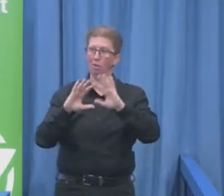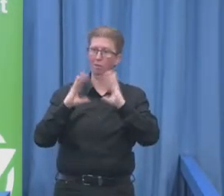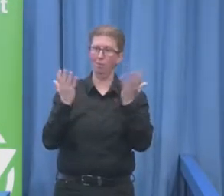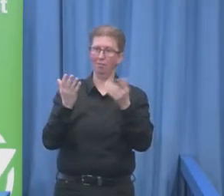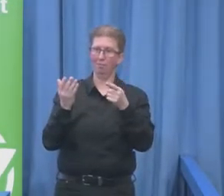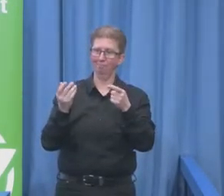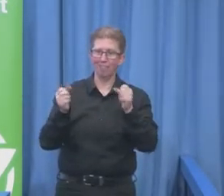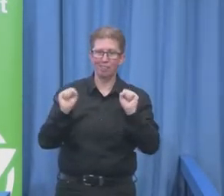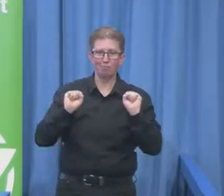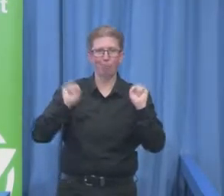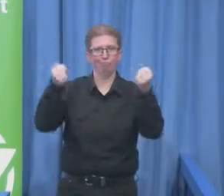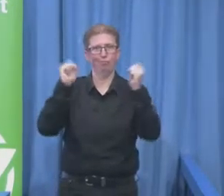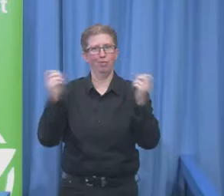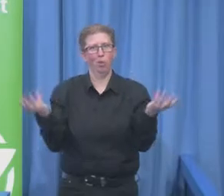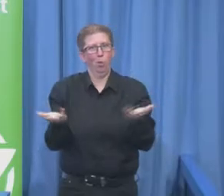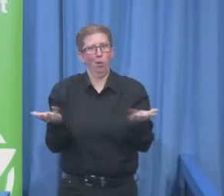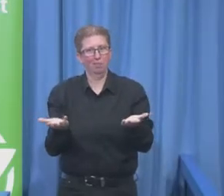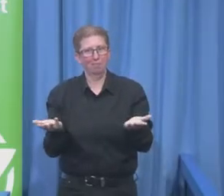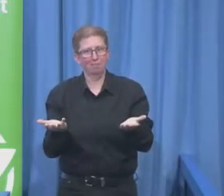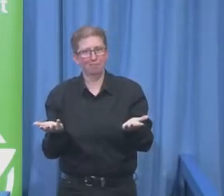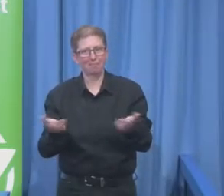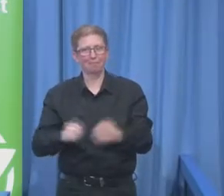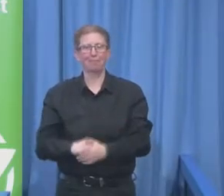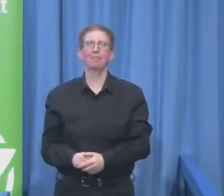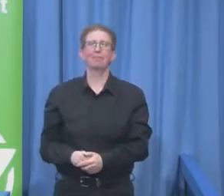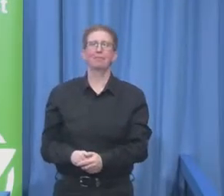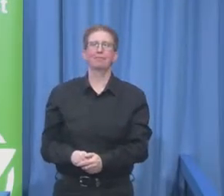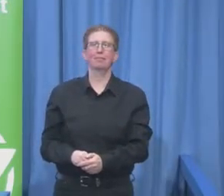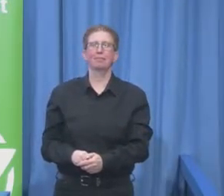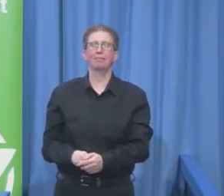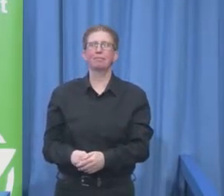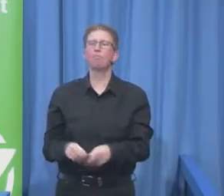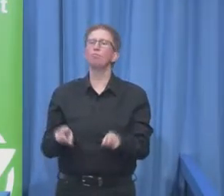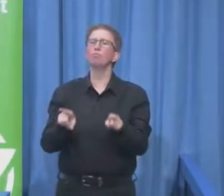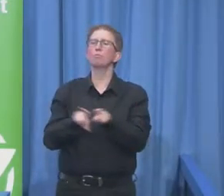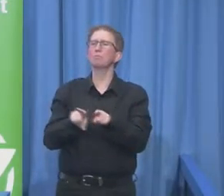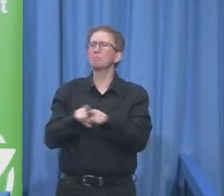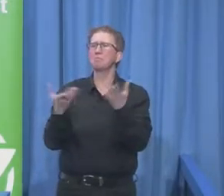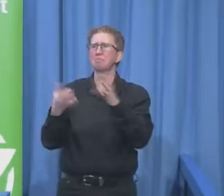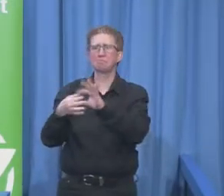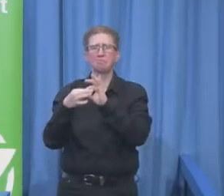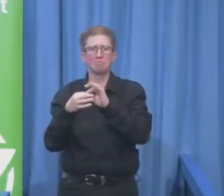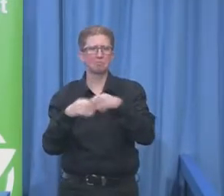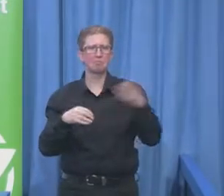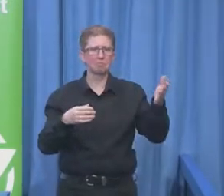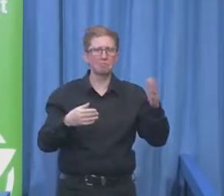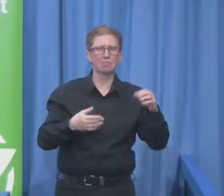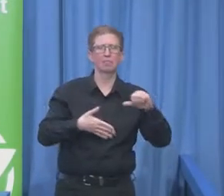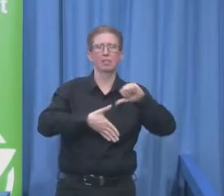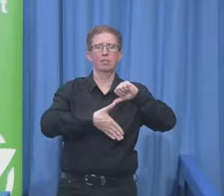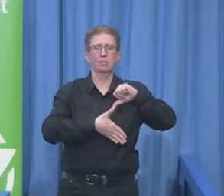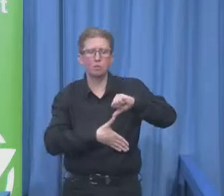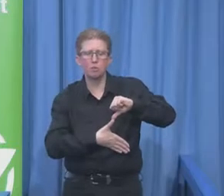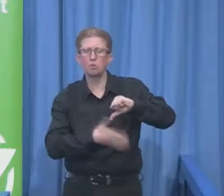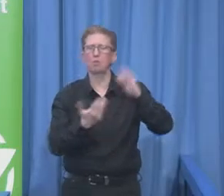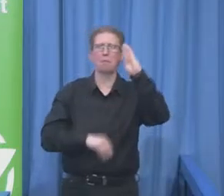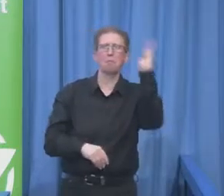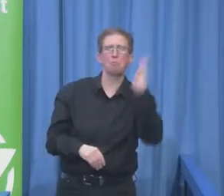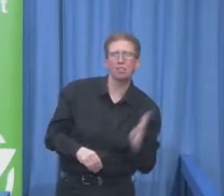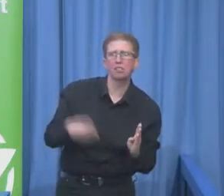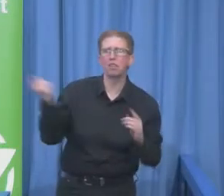like Brazil, Russia, China, South America, I think it's imperative that these voices are